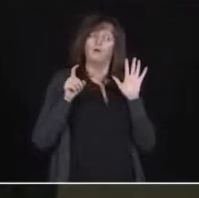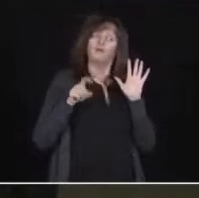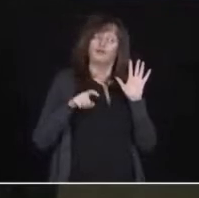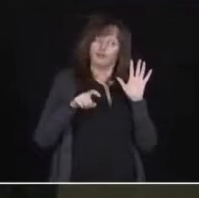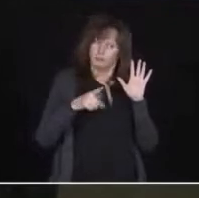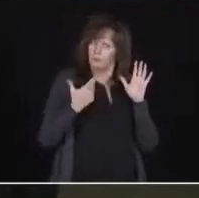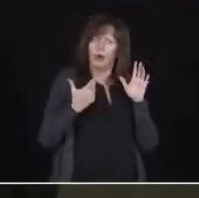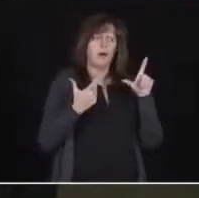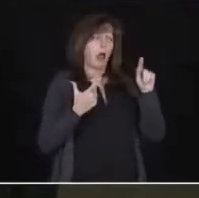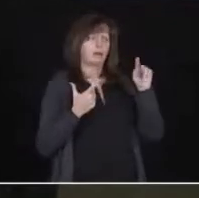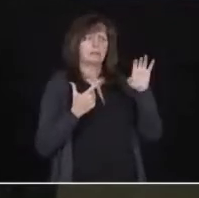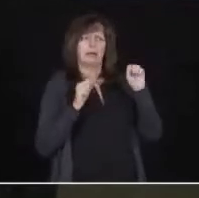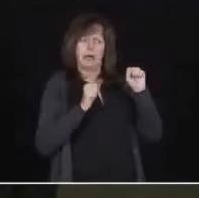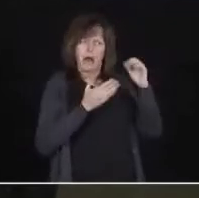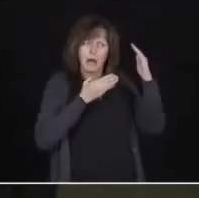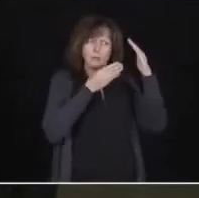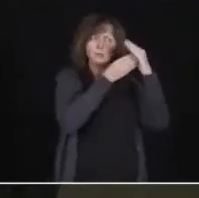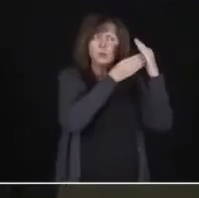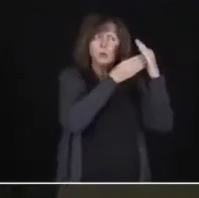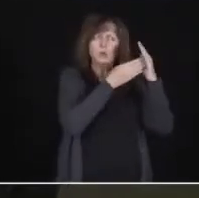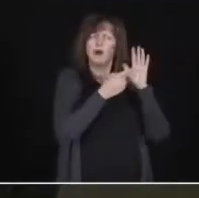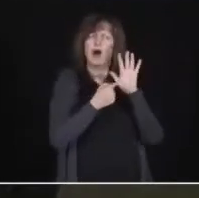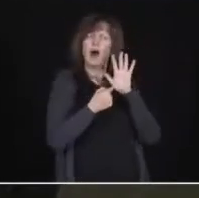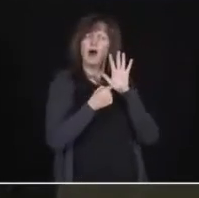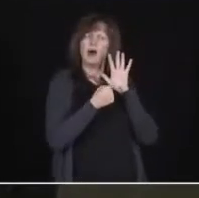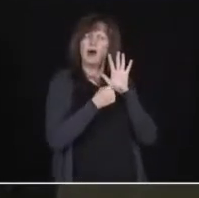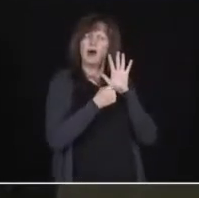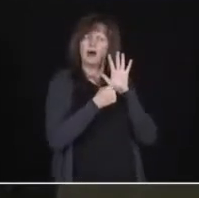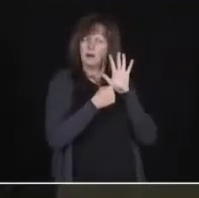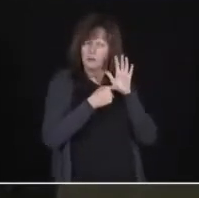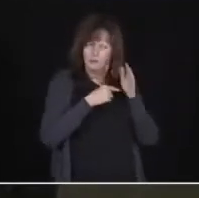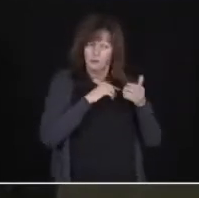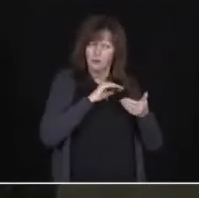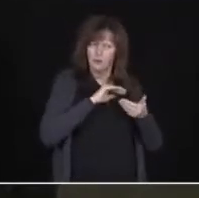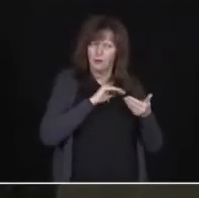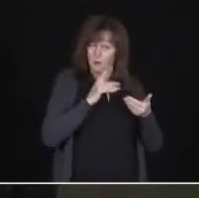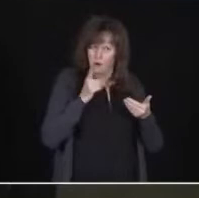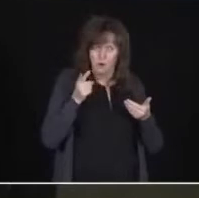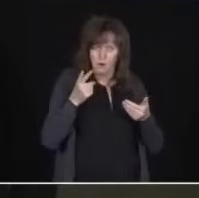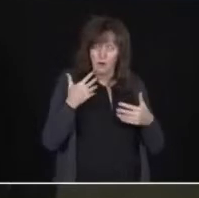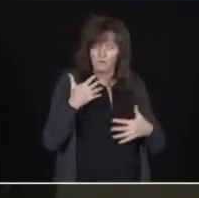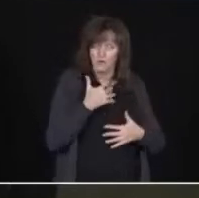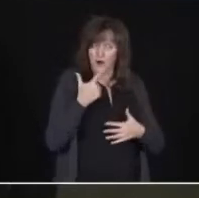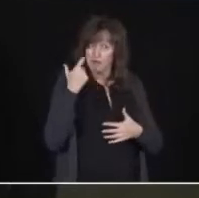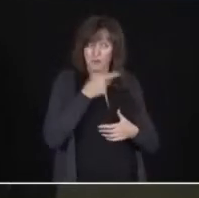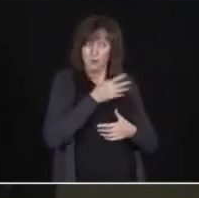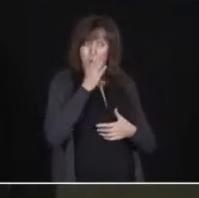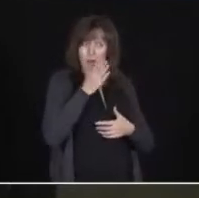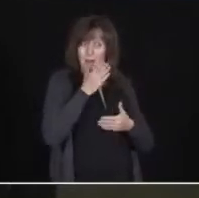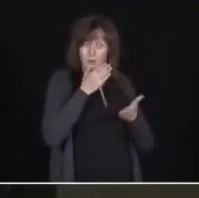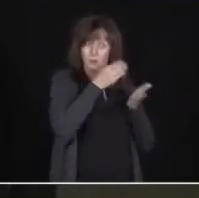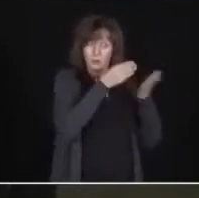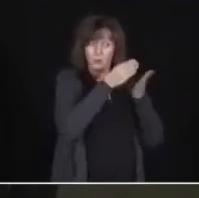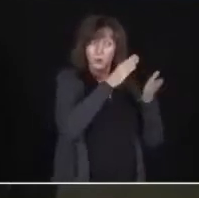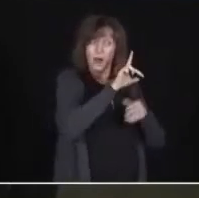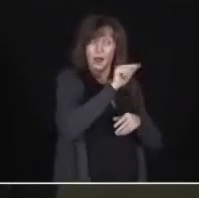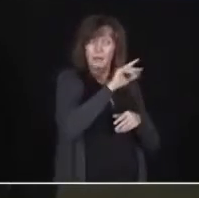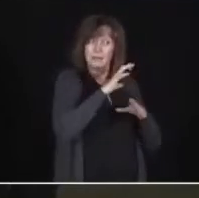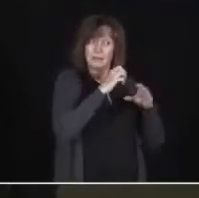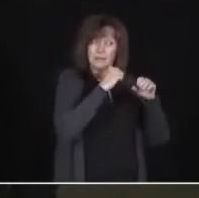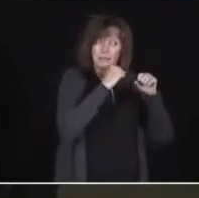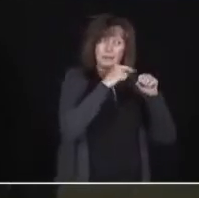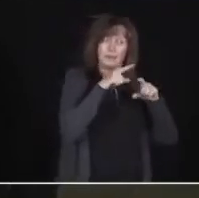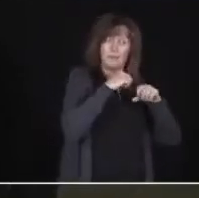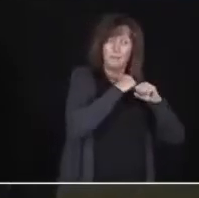not set aside? Are you afraid of the impact that lawsuits will have on the sector? You were trying to build beds. You were trying